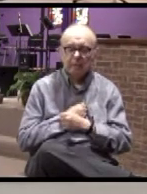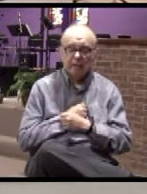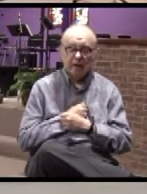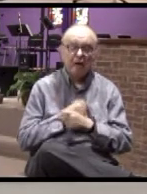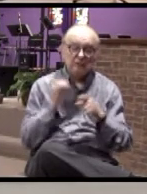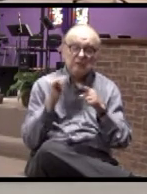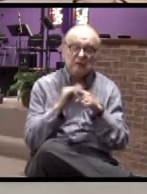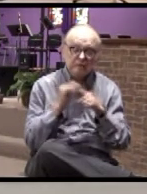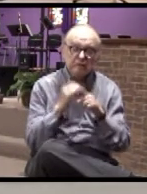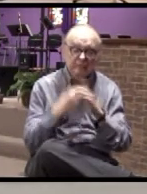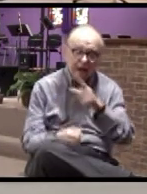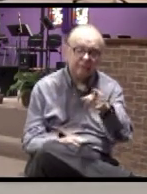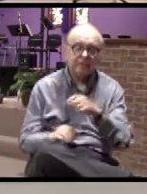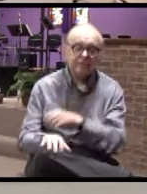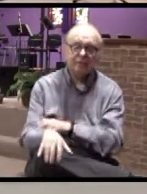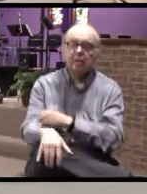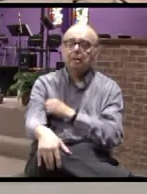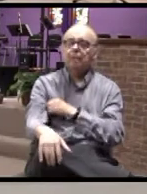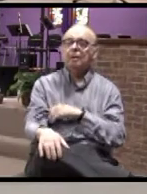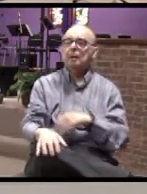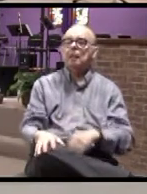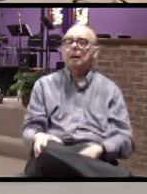out.